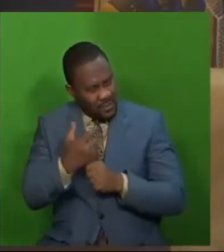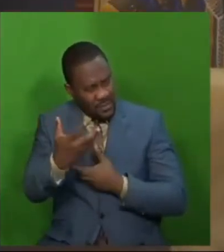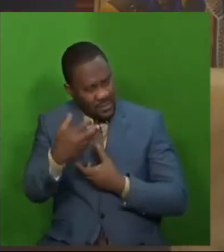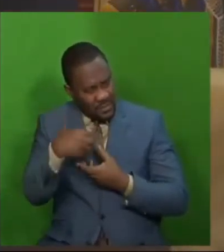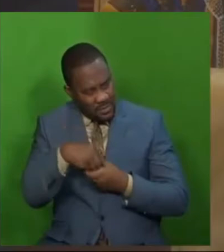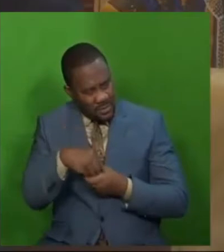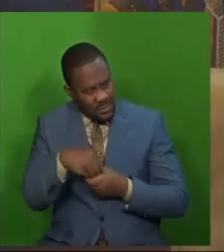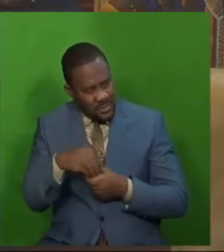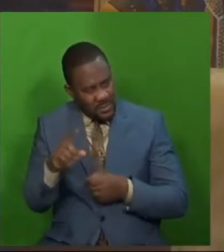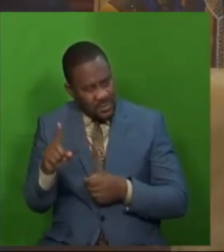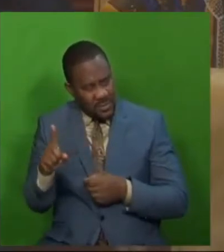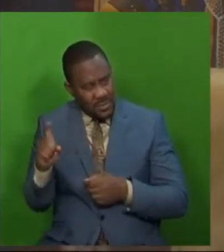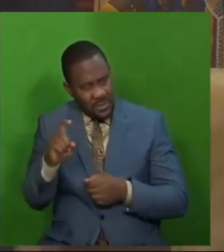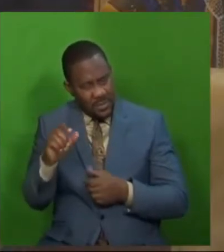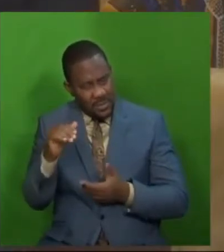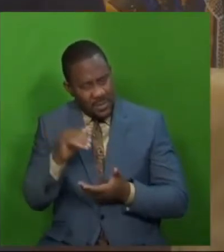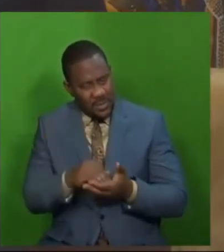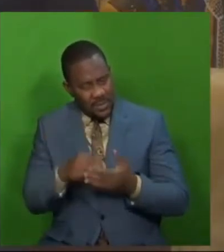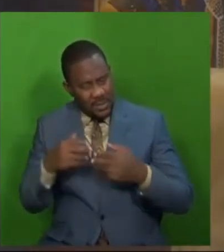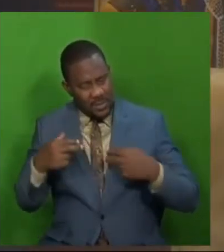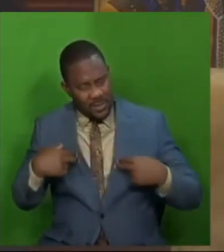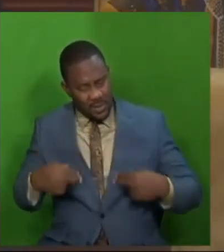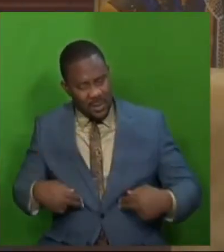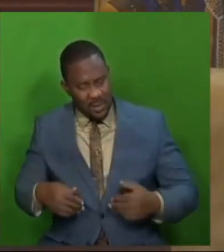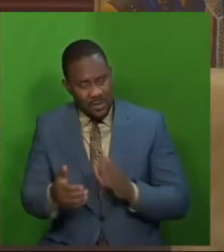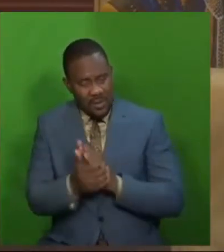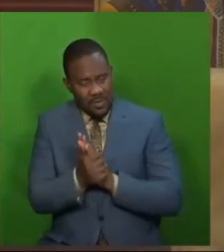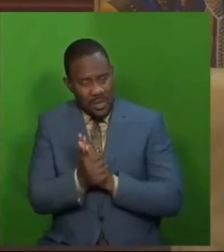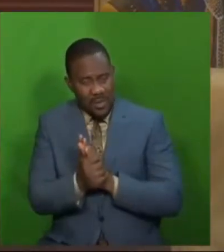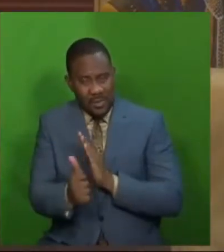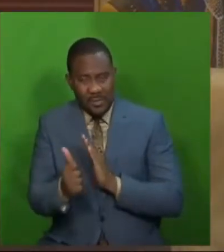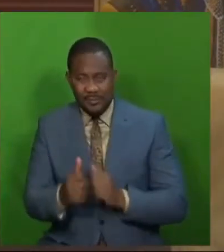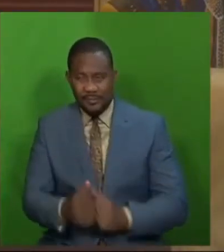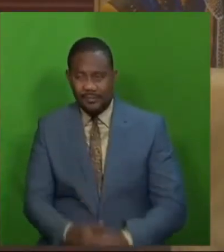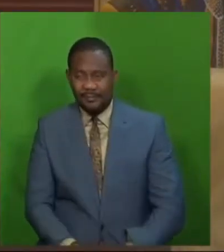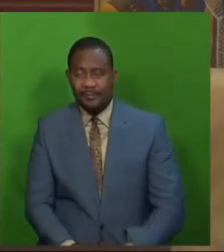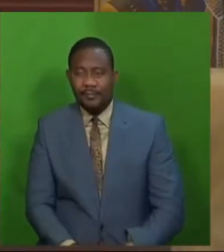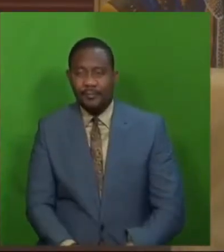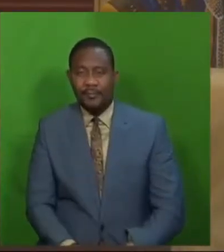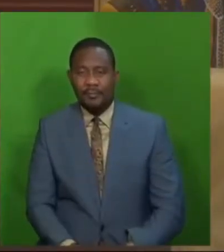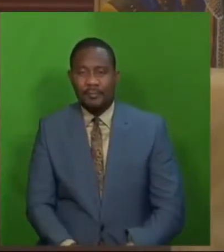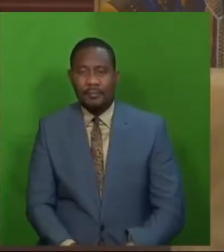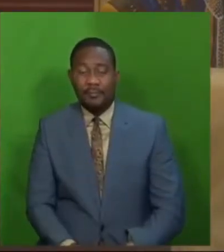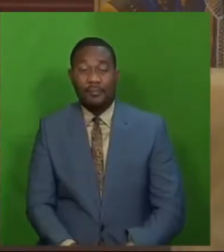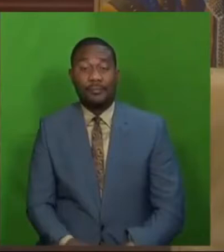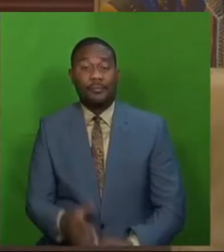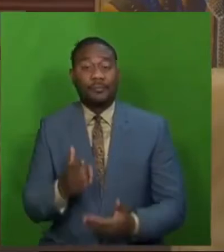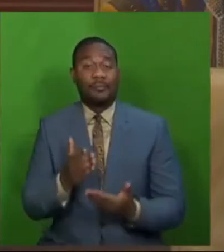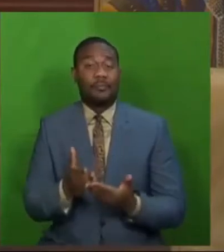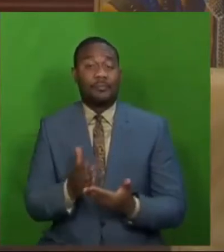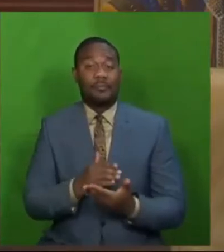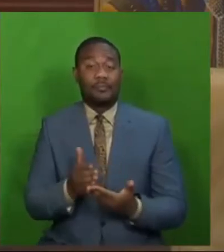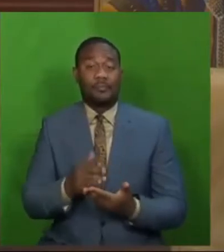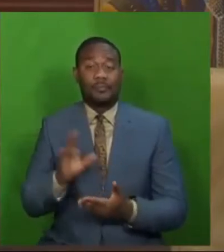health professionals. Mr. Speaker, this is on page